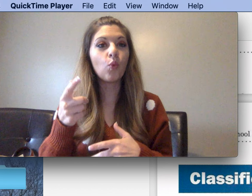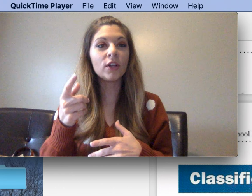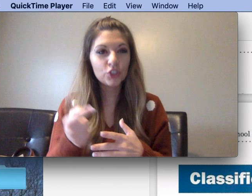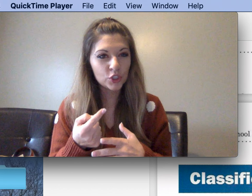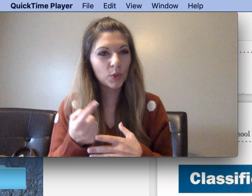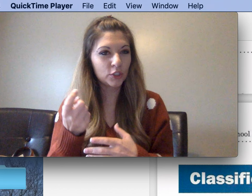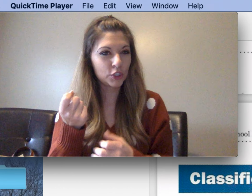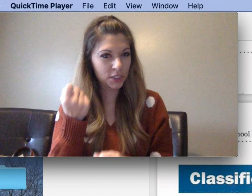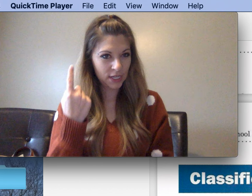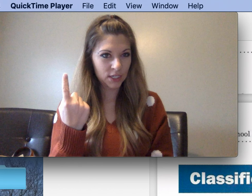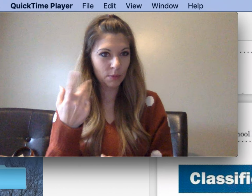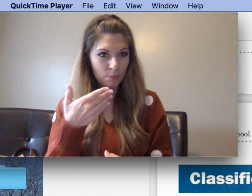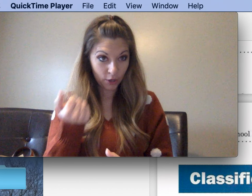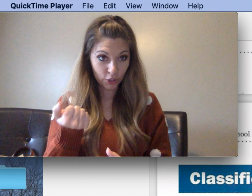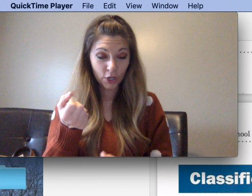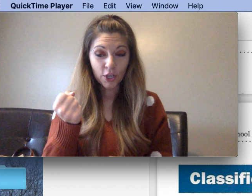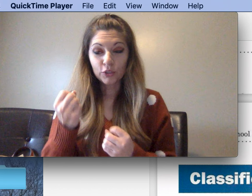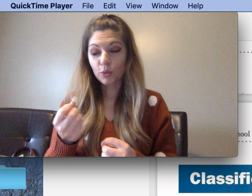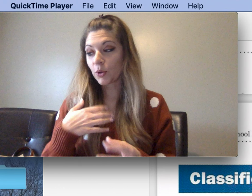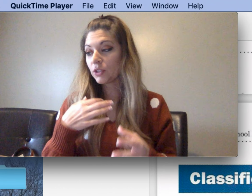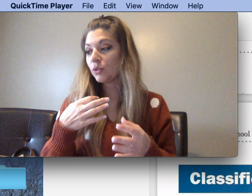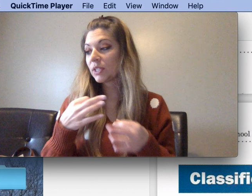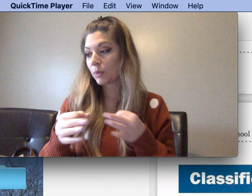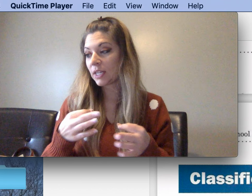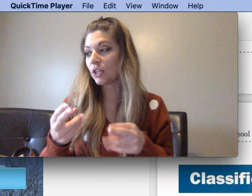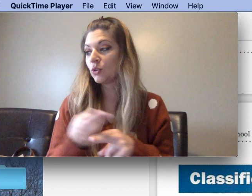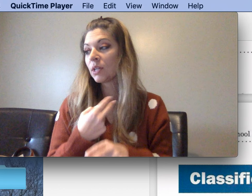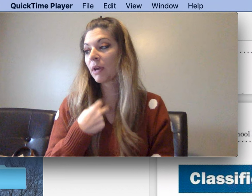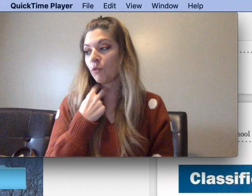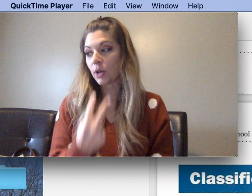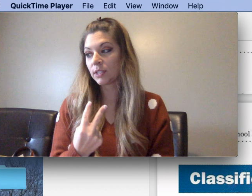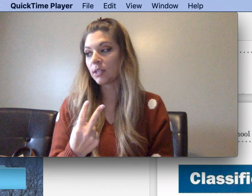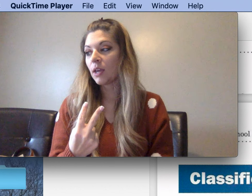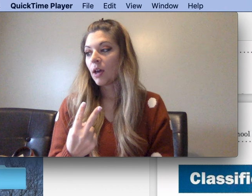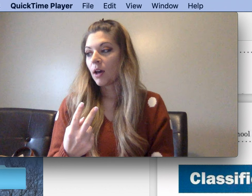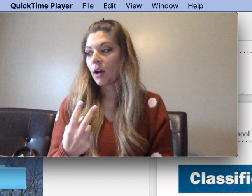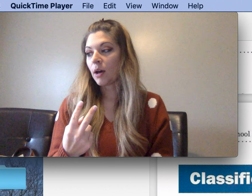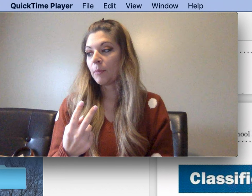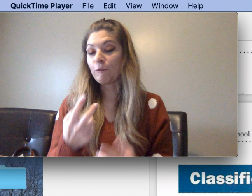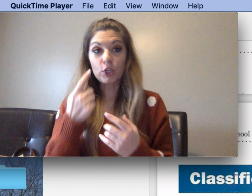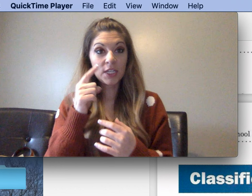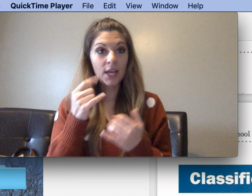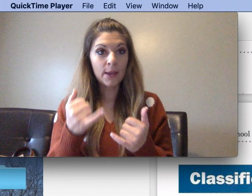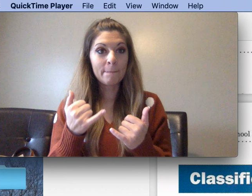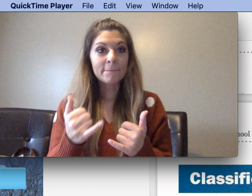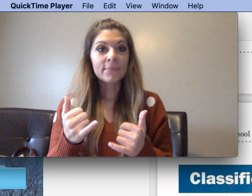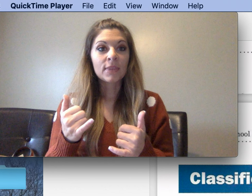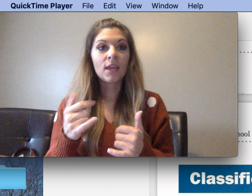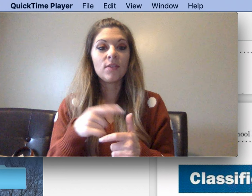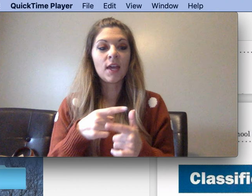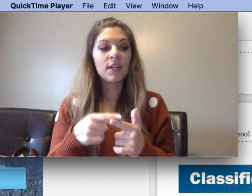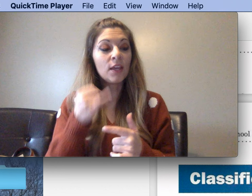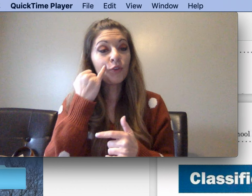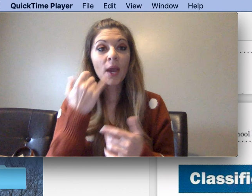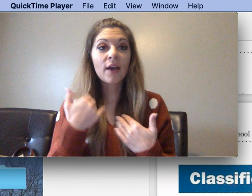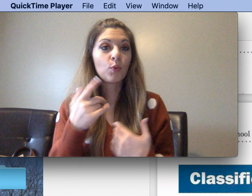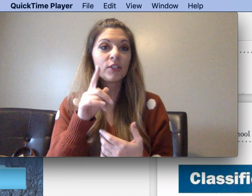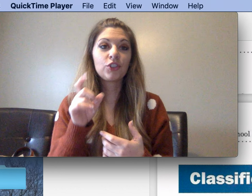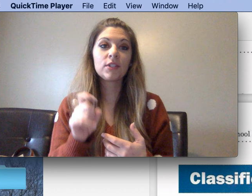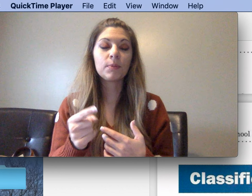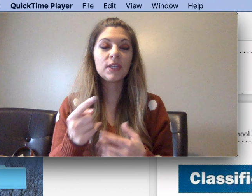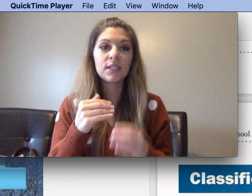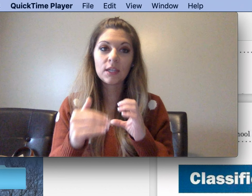easier once you understand it better. So I'm going to explain it using my voice for today. And then if you